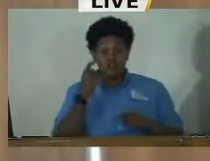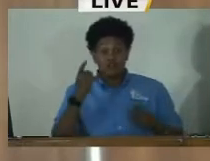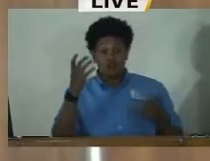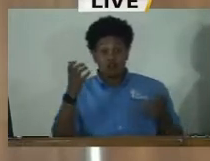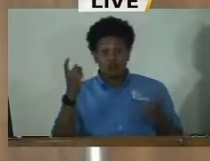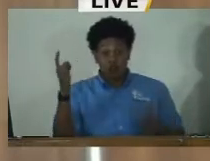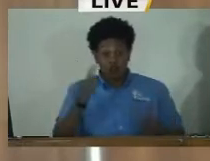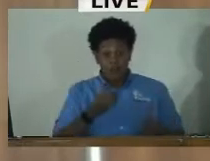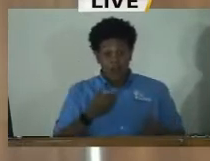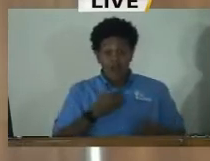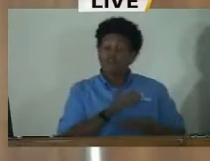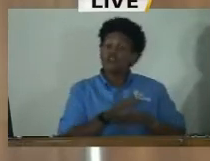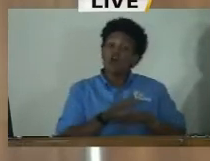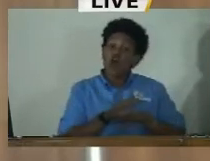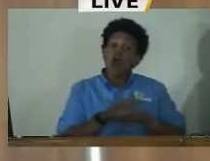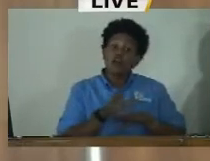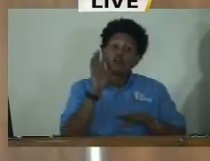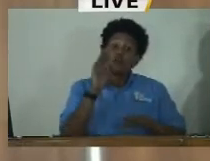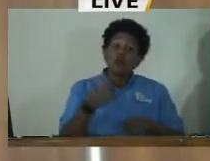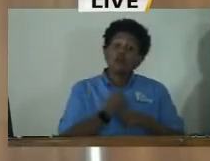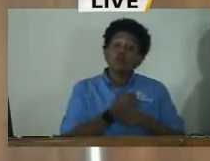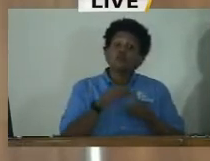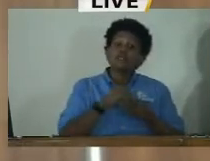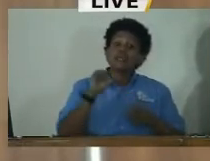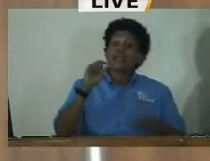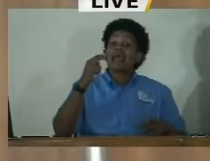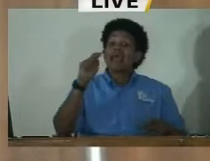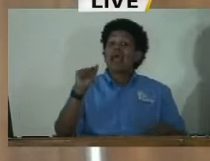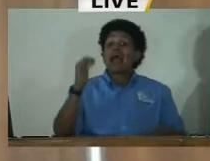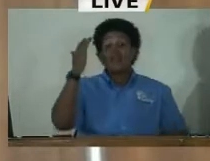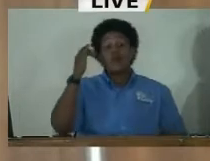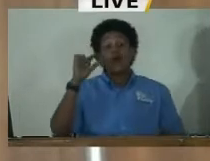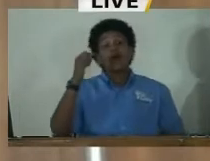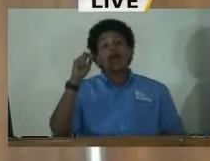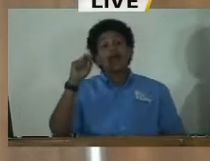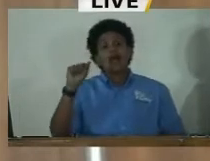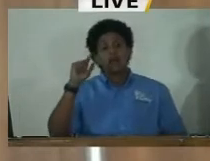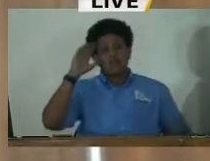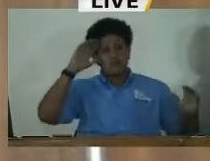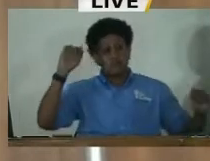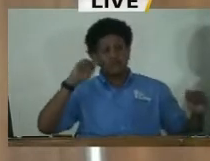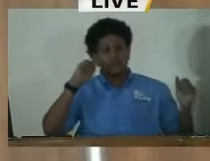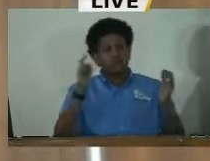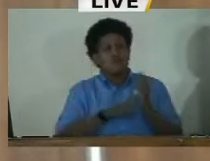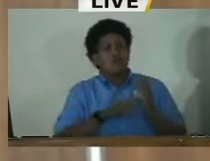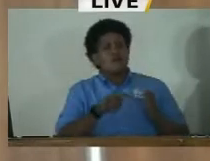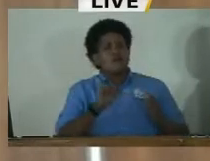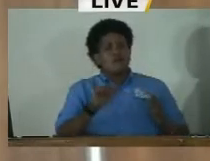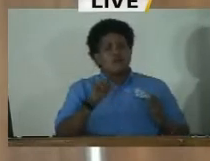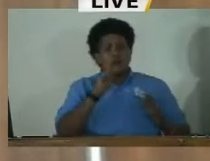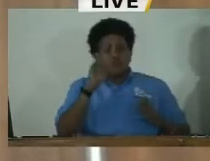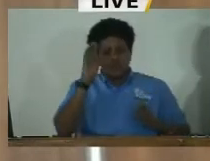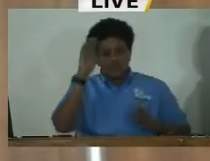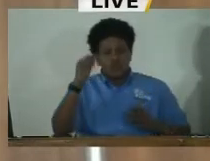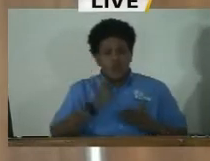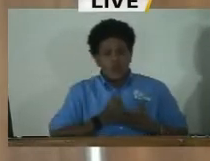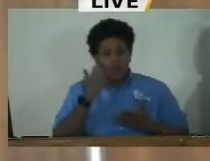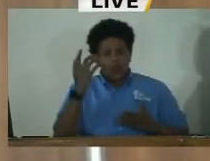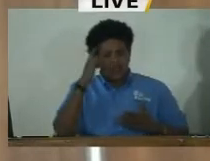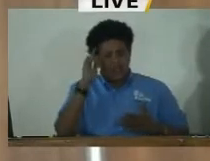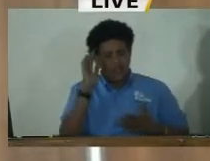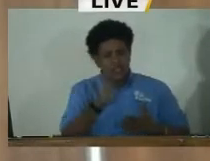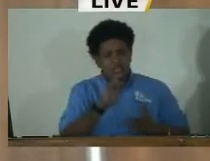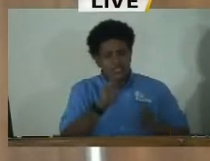want to come and have chocolate, it's going to be produced in Ghana, because the Ghanaian president recognizes that in order to create wealth for